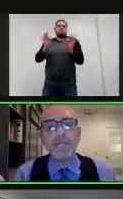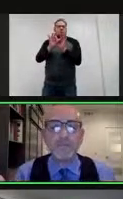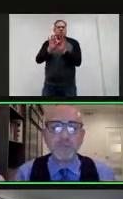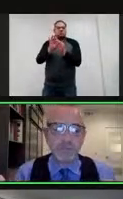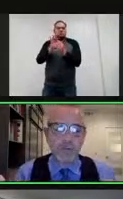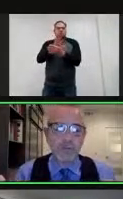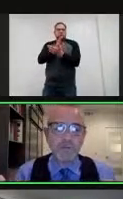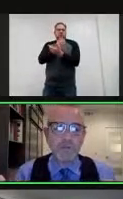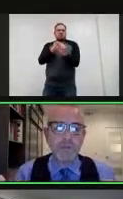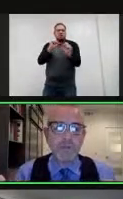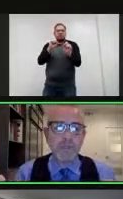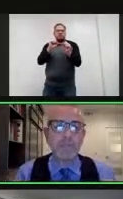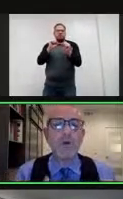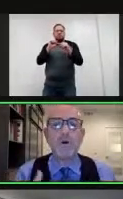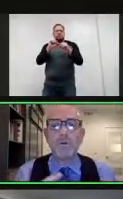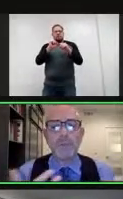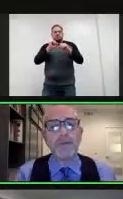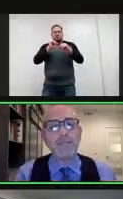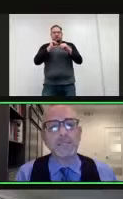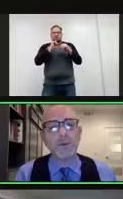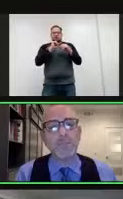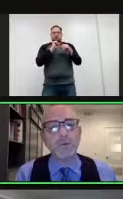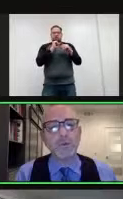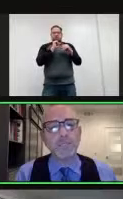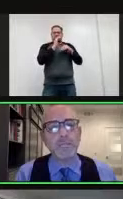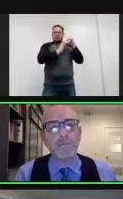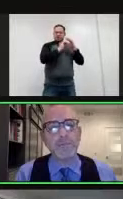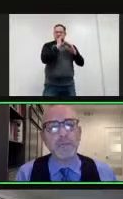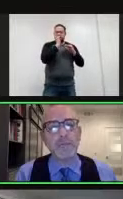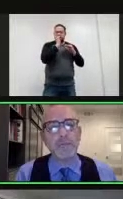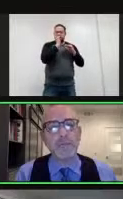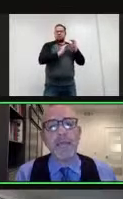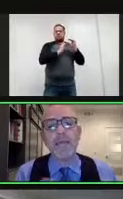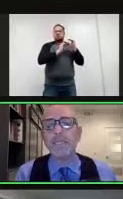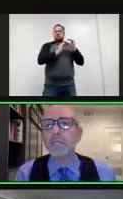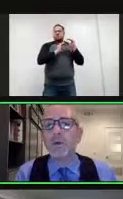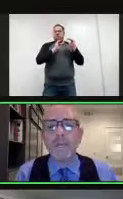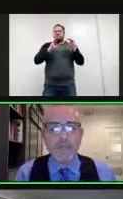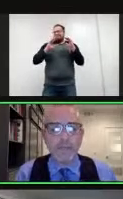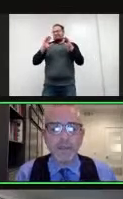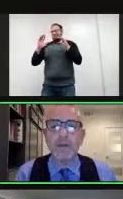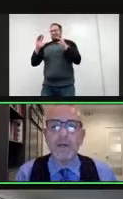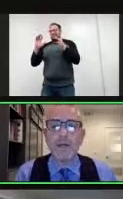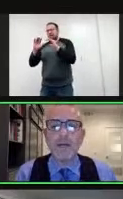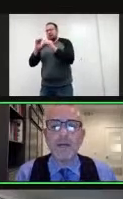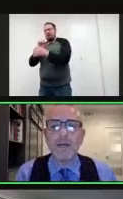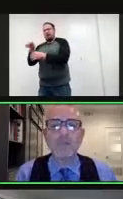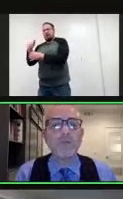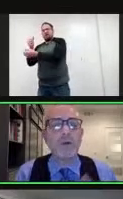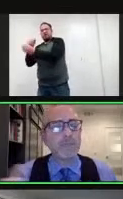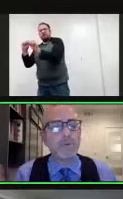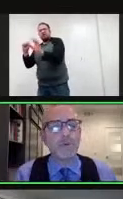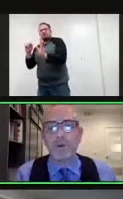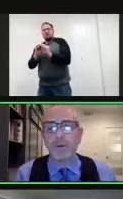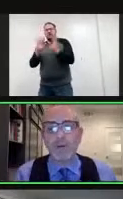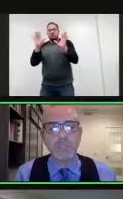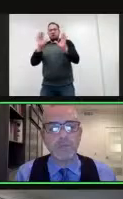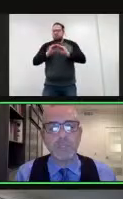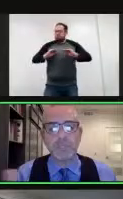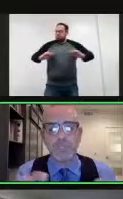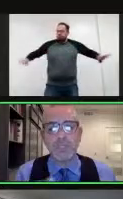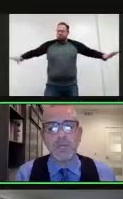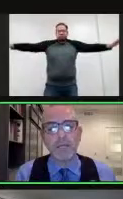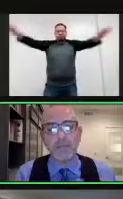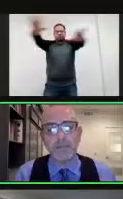the infrastructure of school buildings or whether that's about emotional safety. And it's quite clear across the board, across